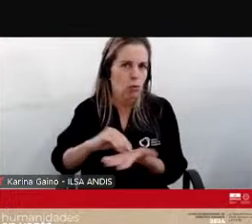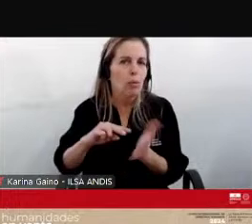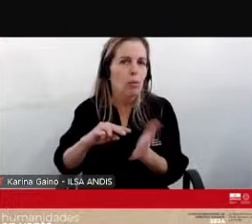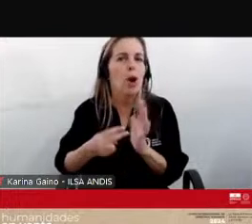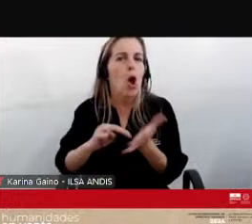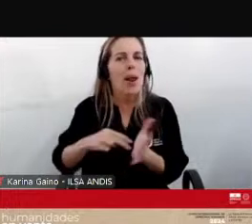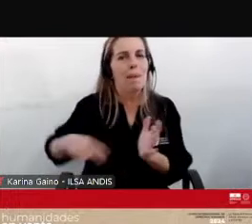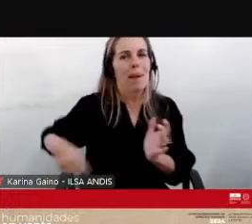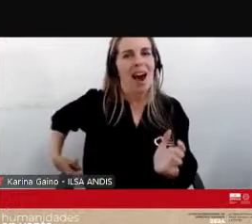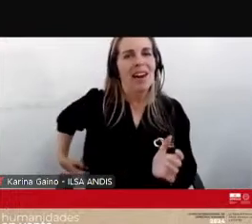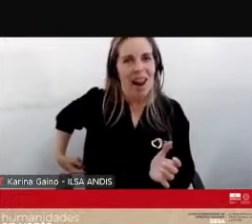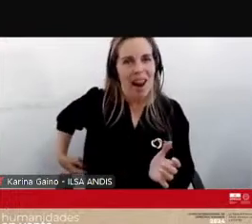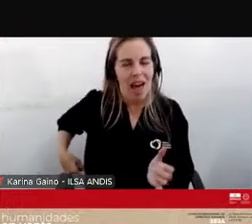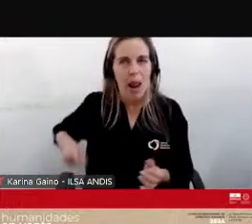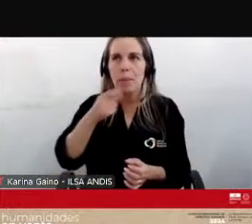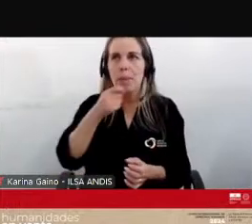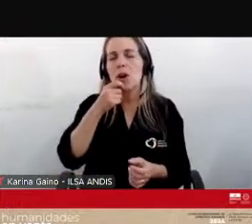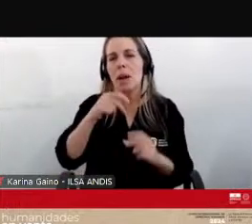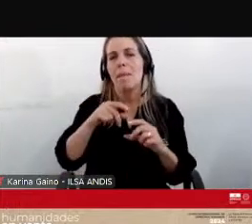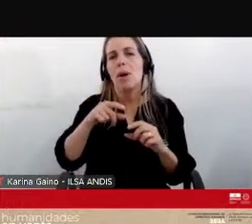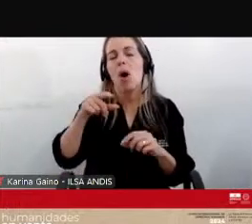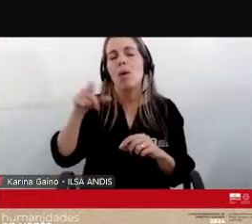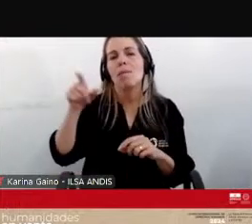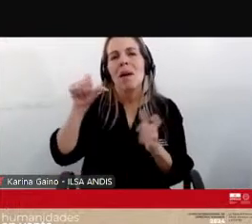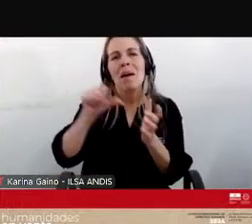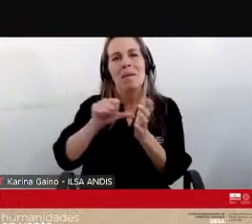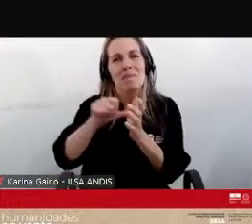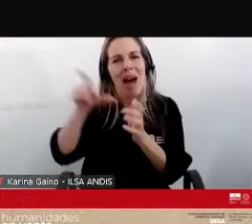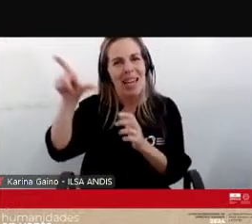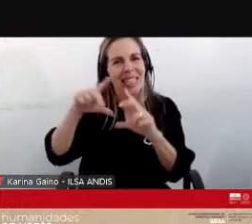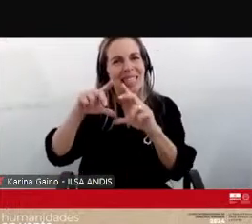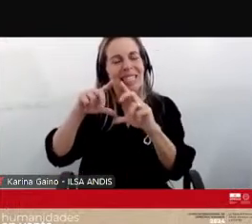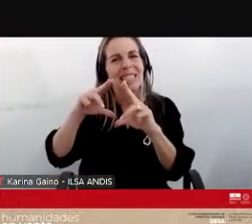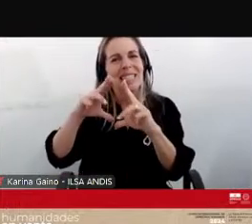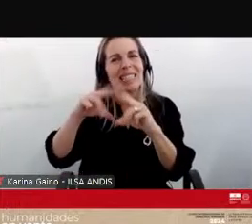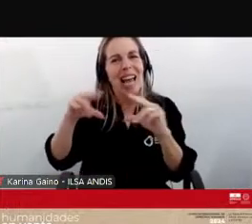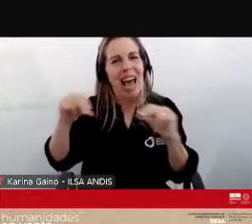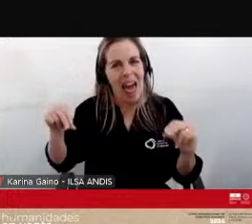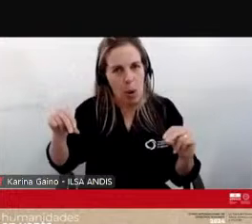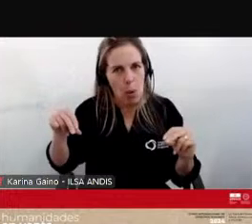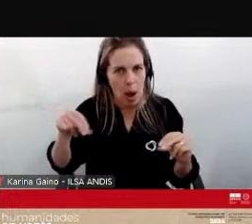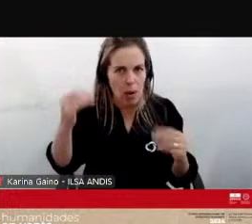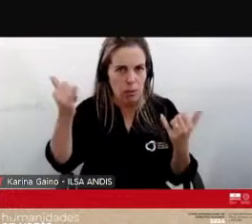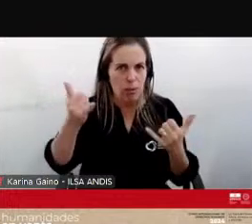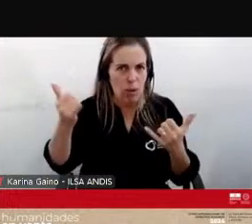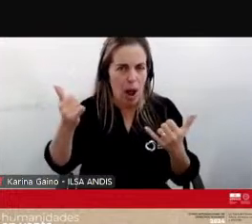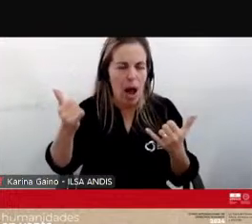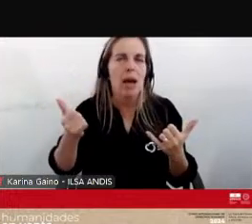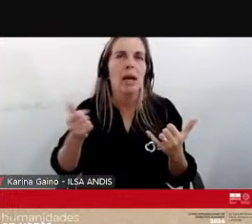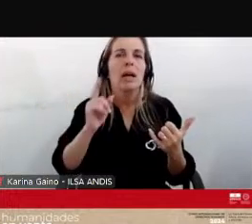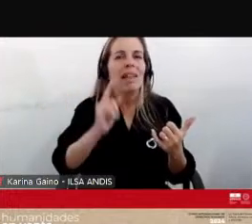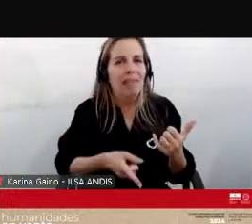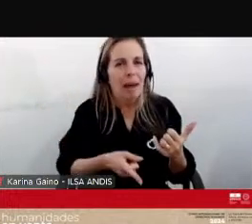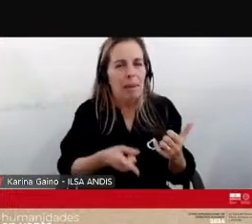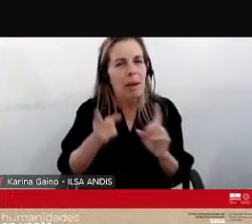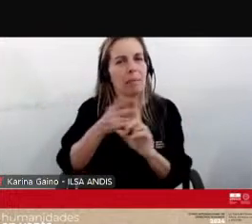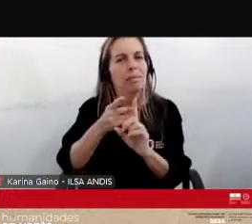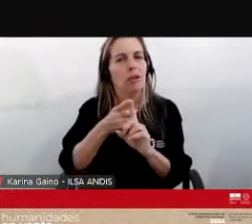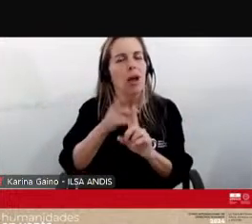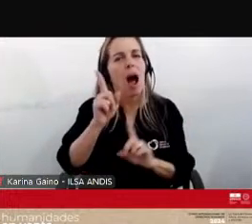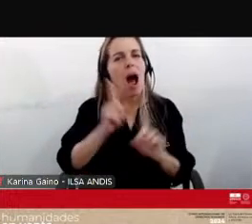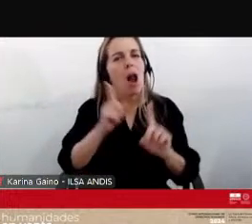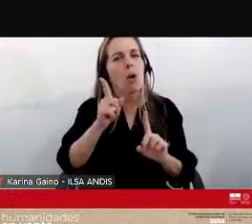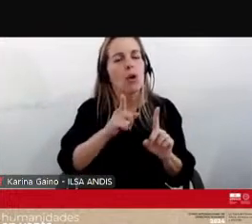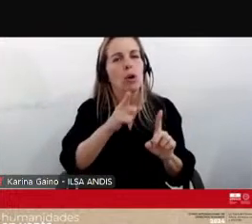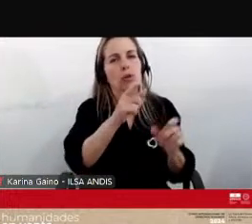been widely documented, and the more focus is on construction workers in the Middle East. But we've seen, especially with climate change, that